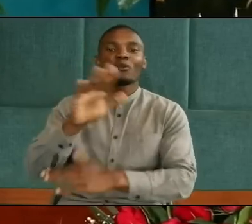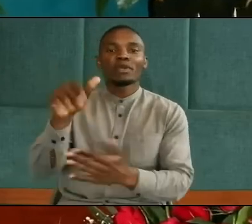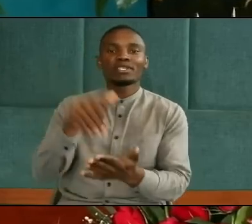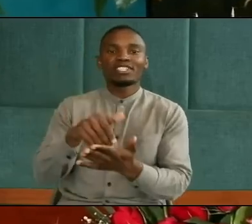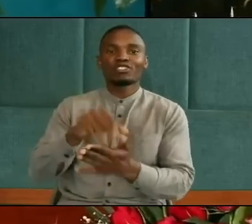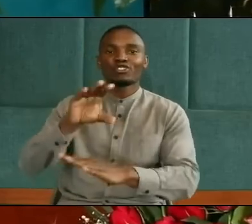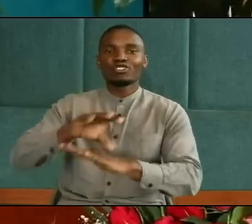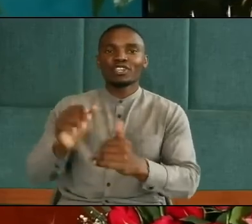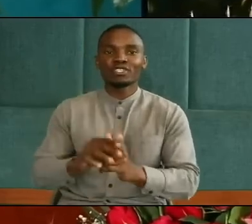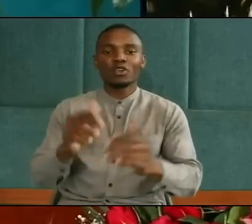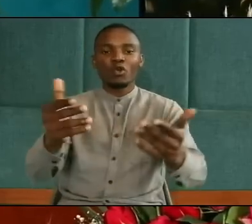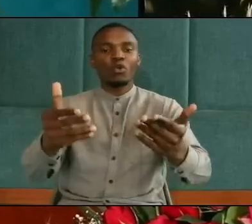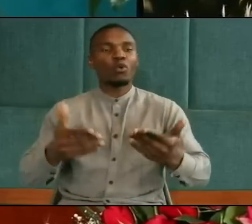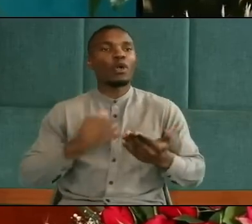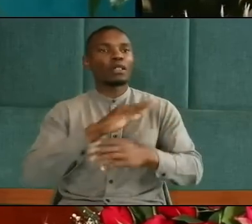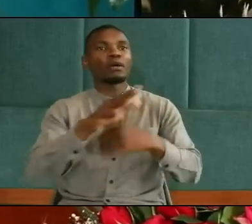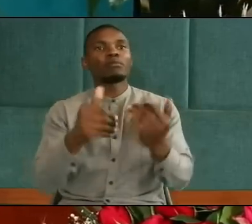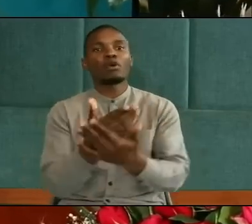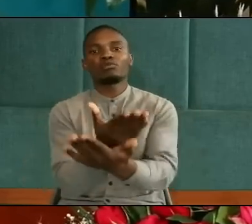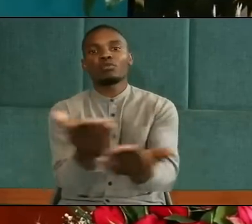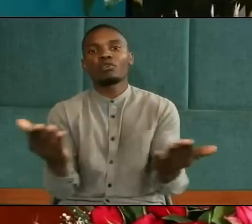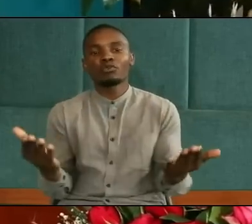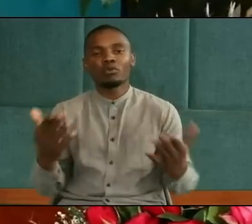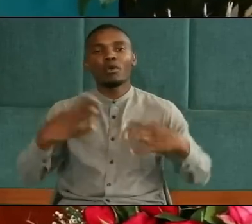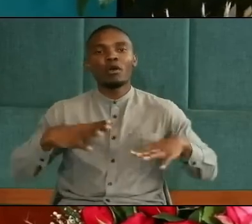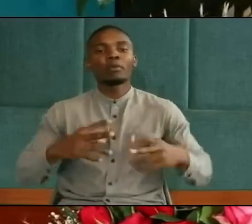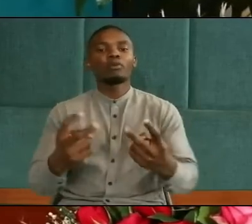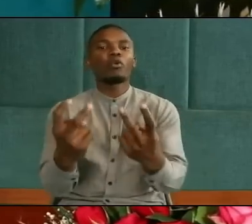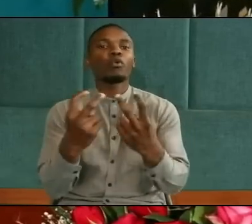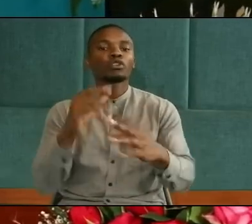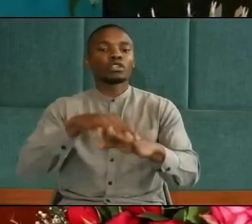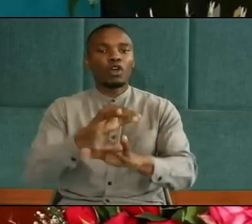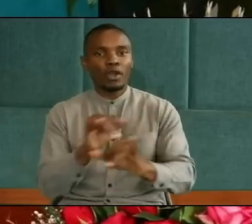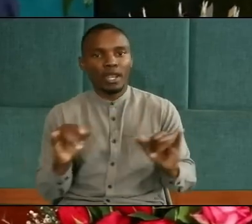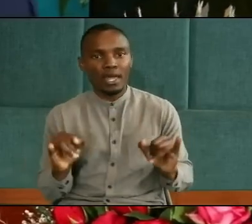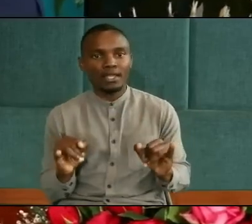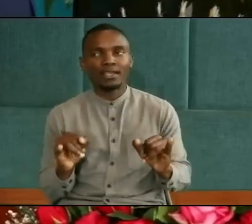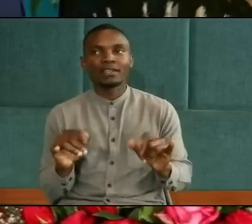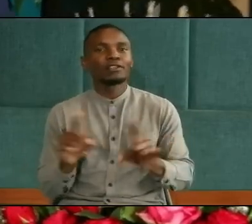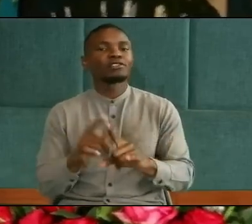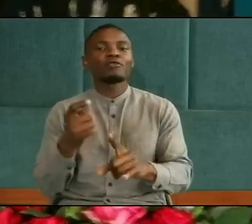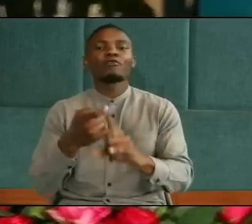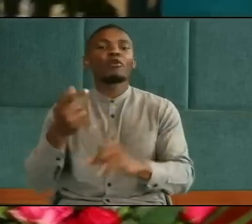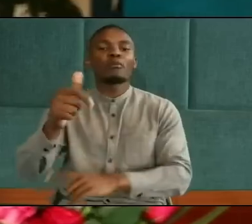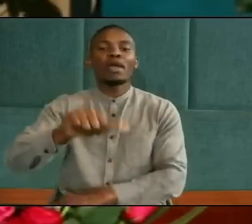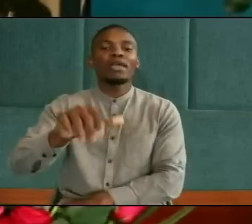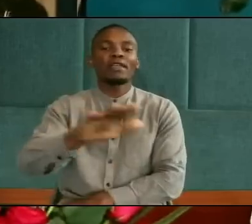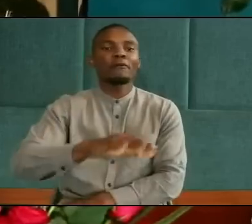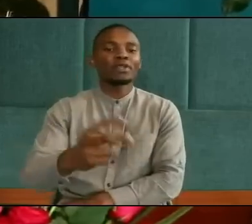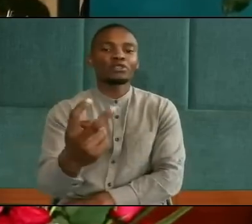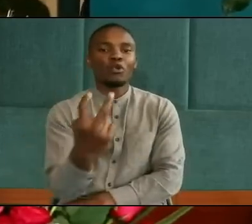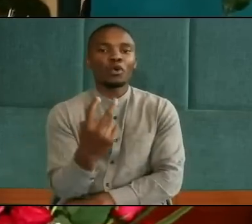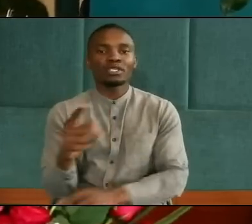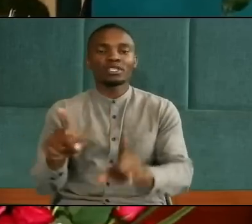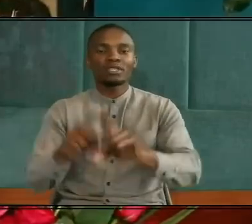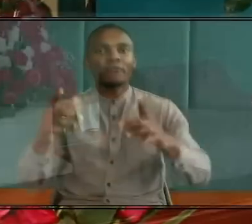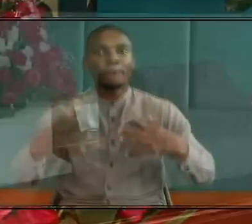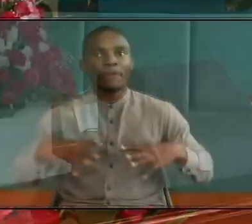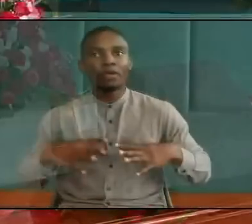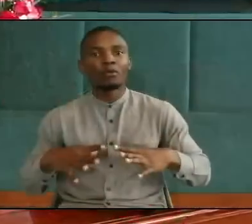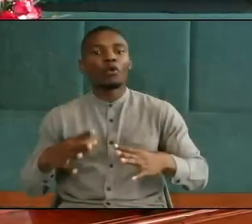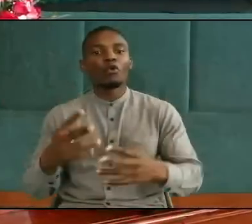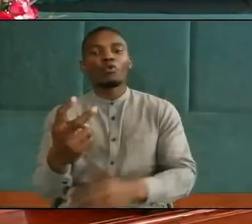Central. We welcome all of you, those of you watching online, wherever you're watching from, those of you watching by